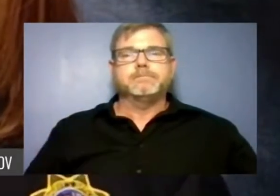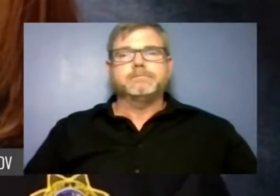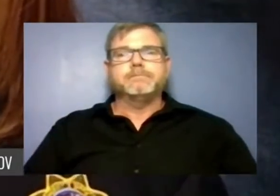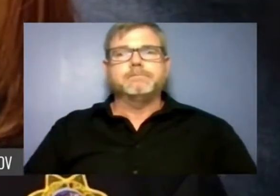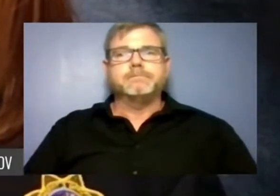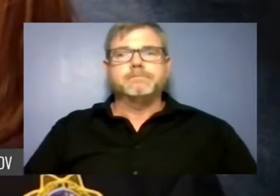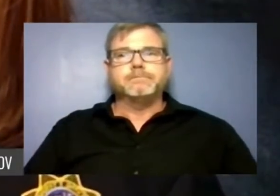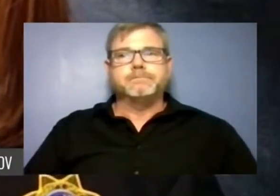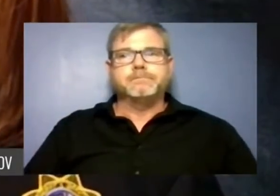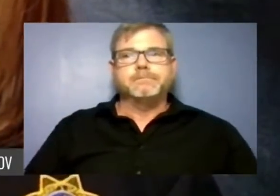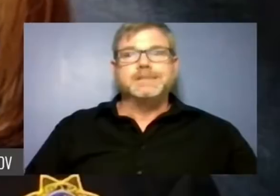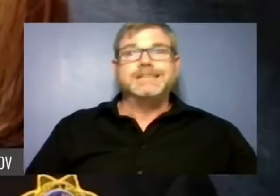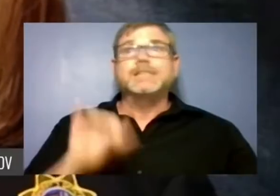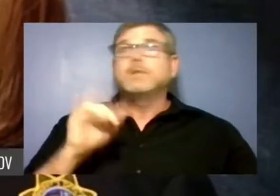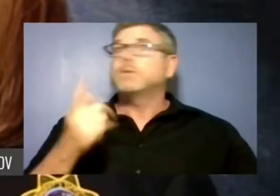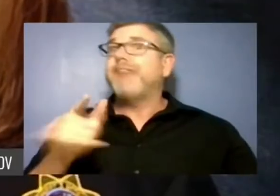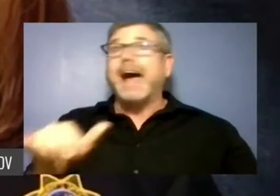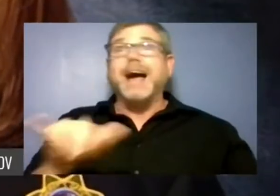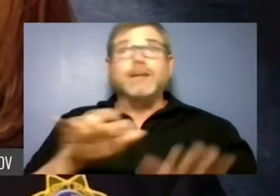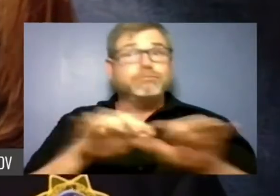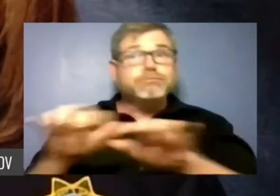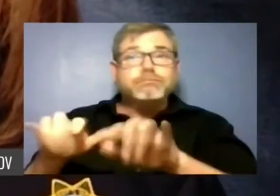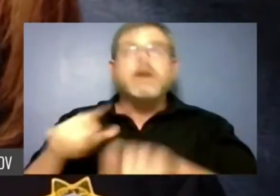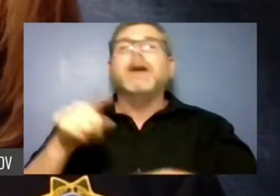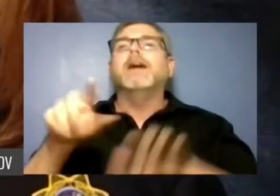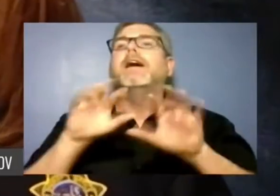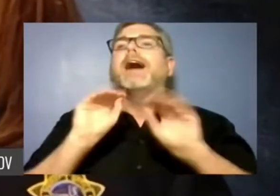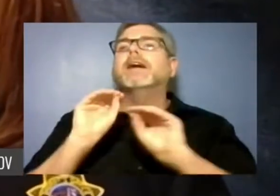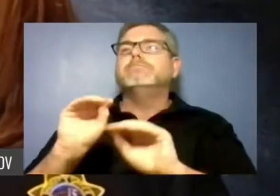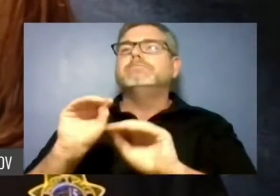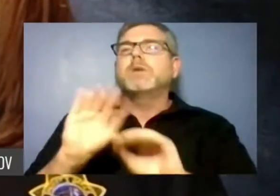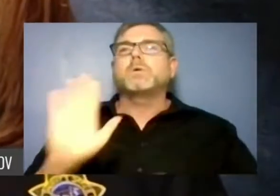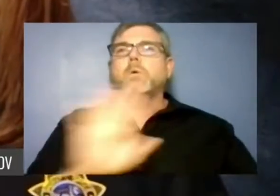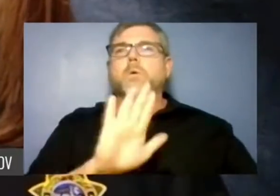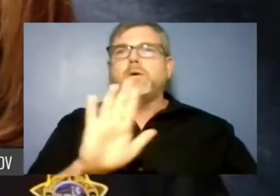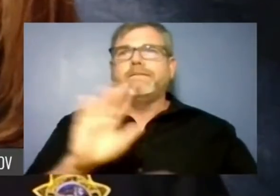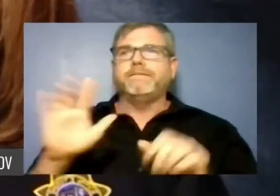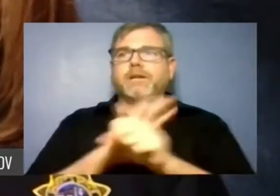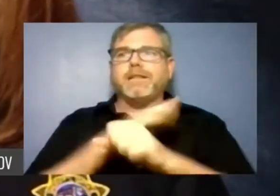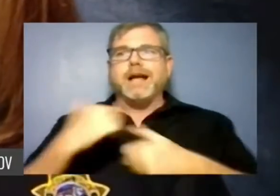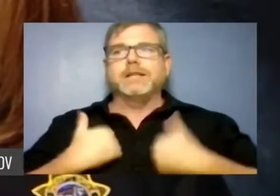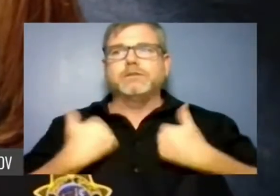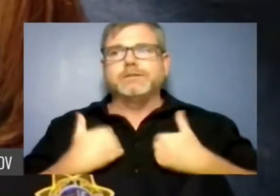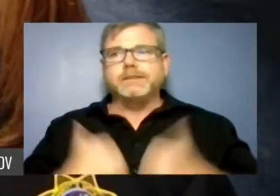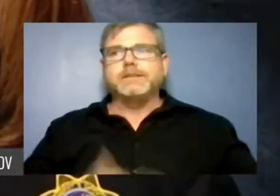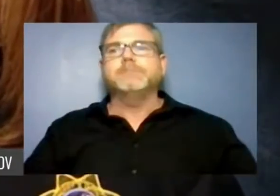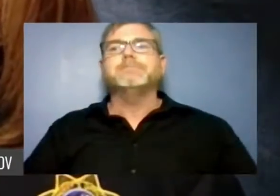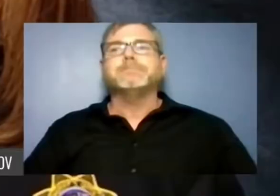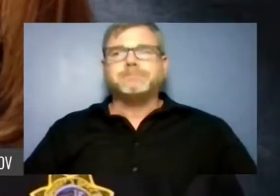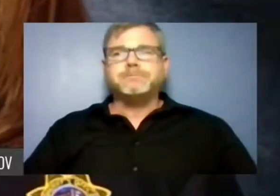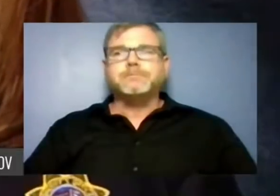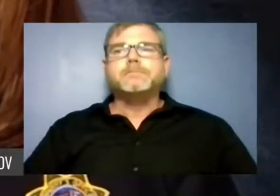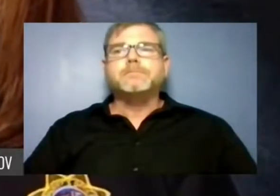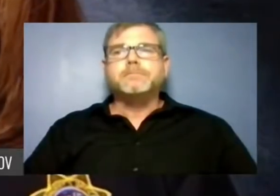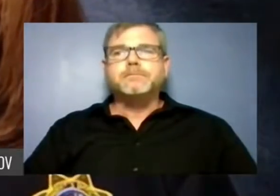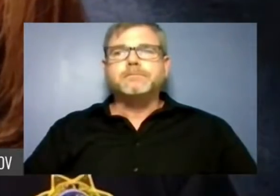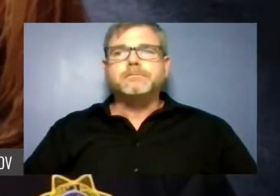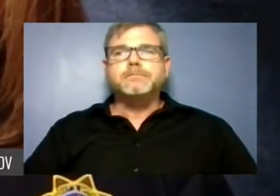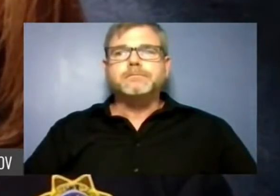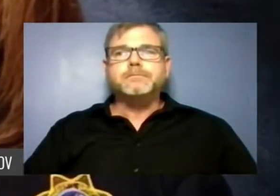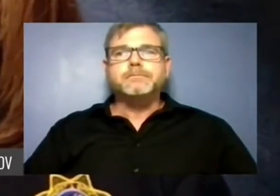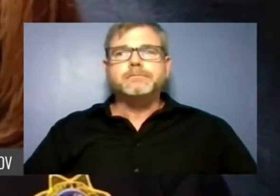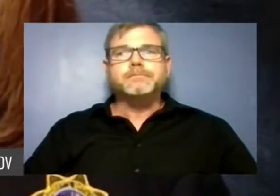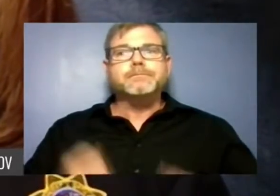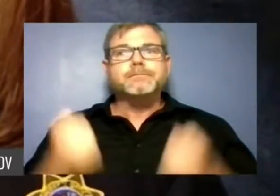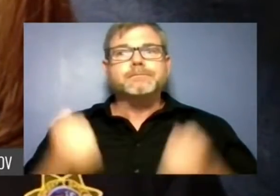but you're not seeing the update, hit refresh, and sometimes that'll fix the problem also. So we've had a lot of calls about